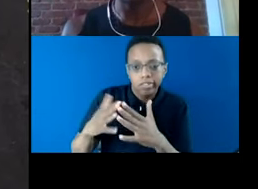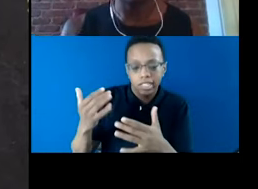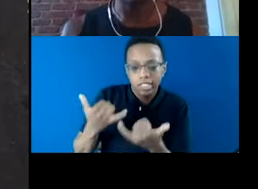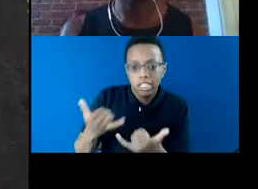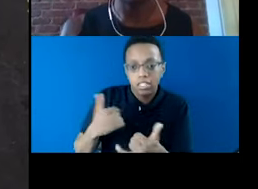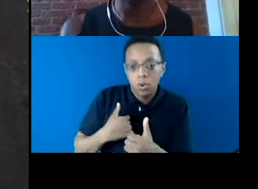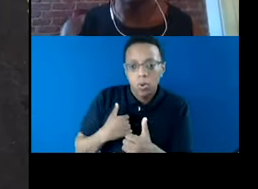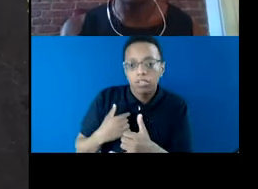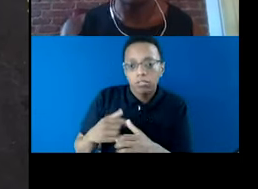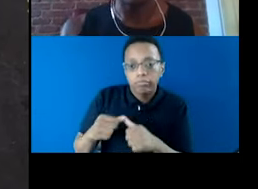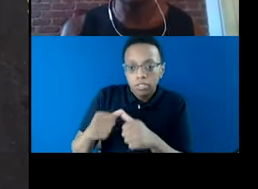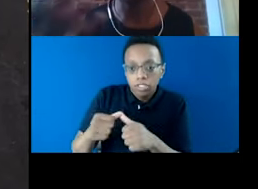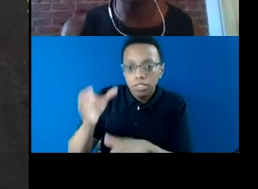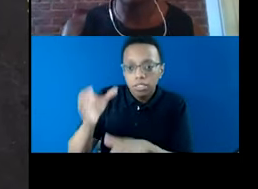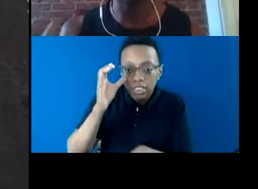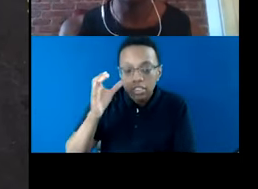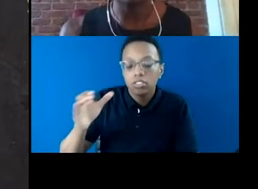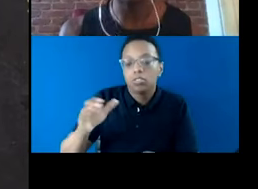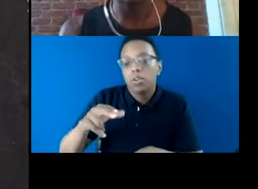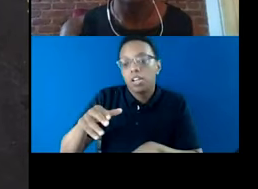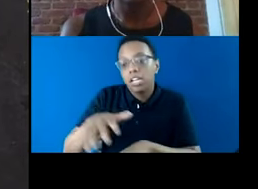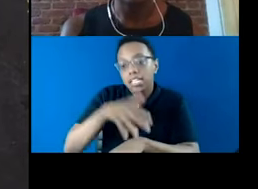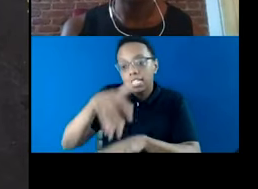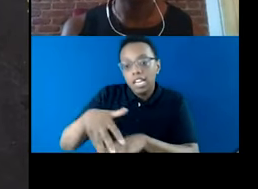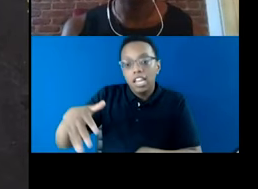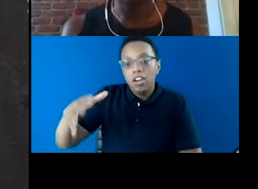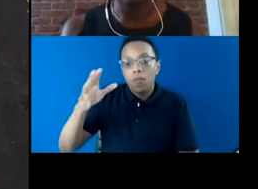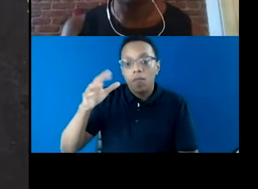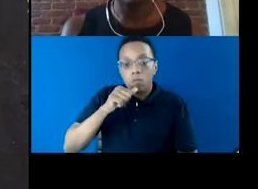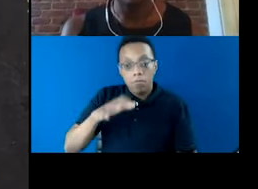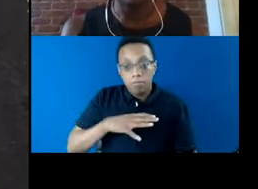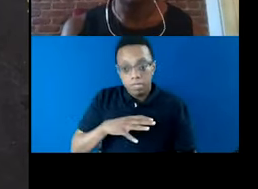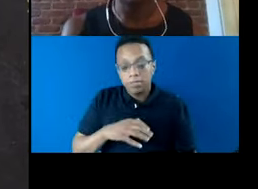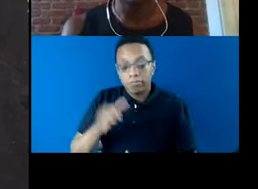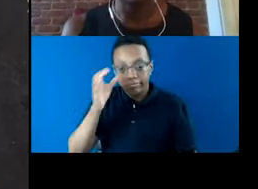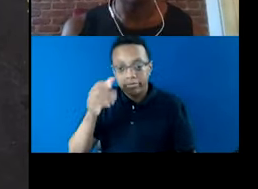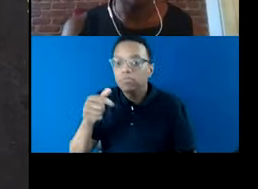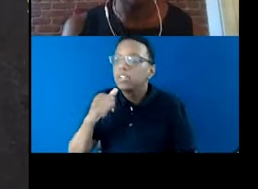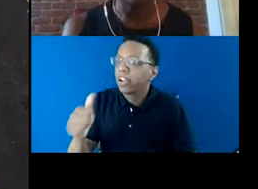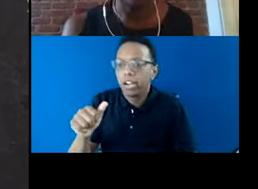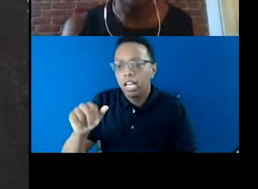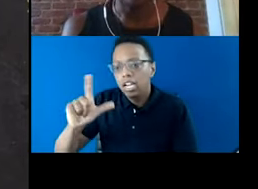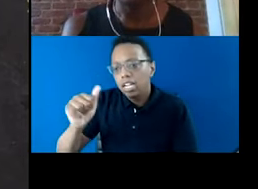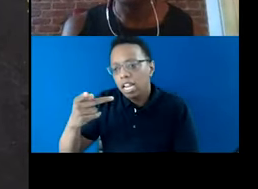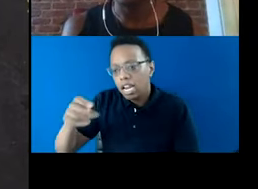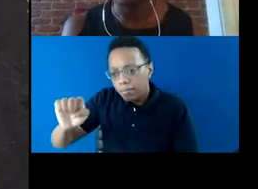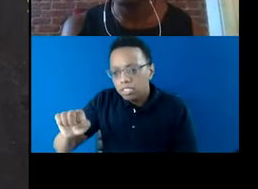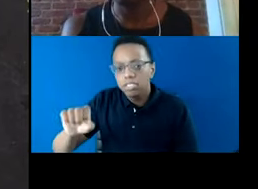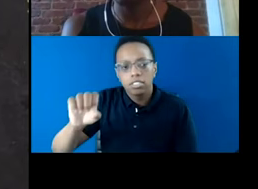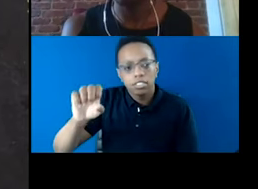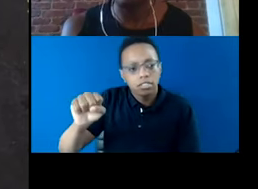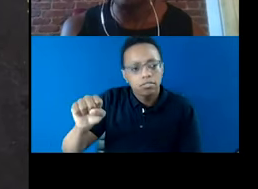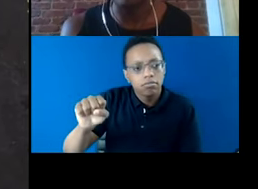another, to a Native woman in person or directly. She's not Lenape, she's Anishinaabe.